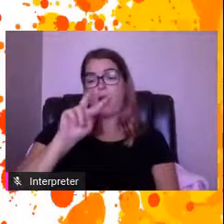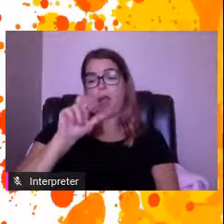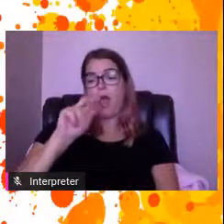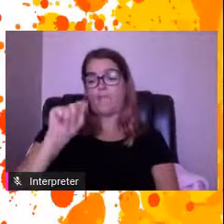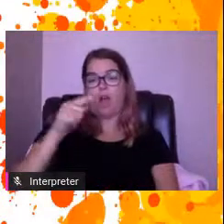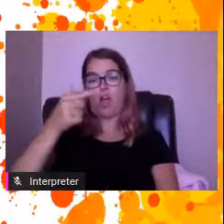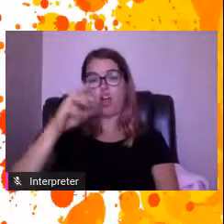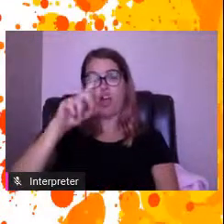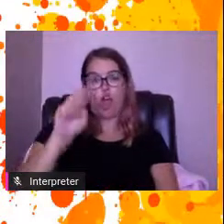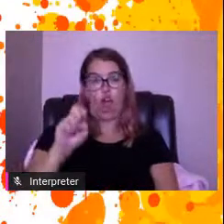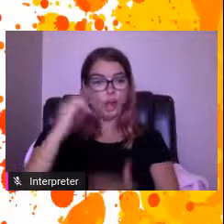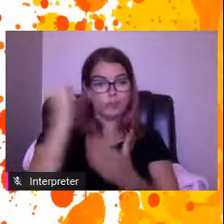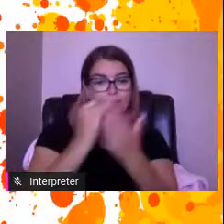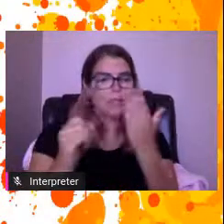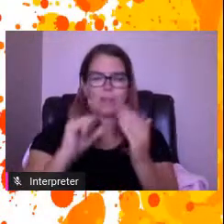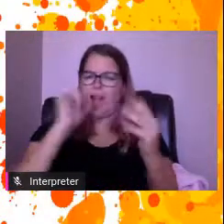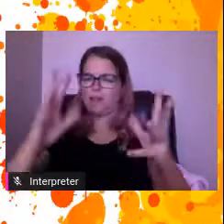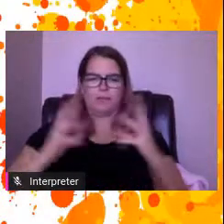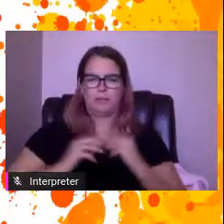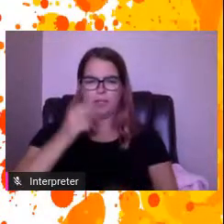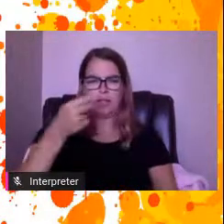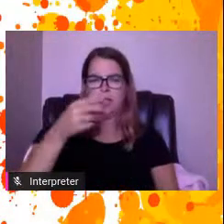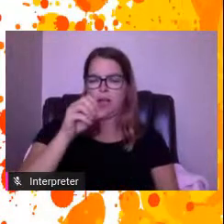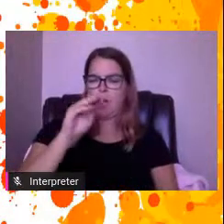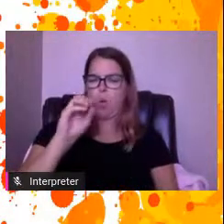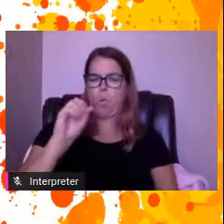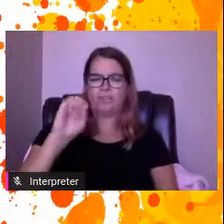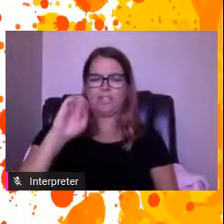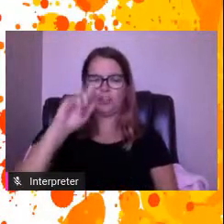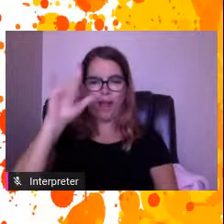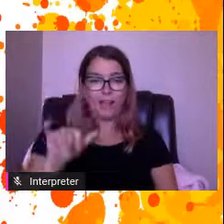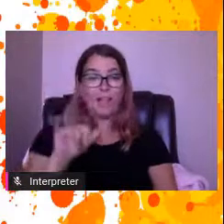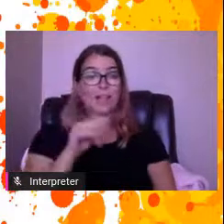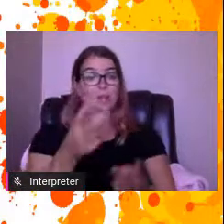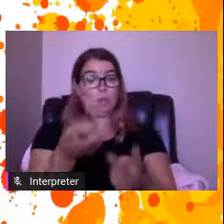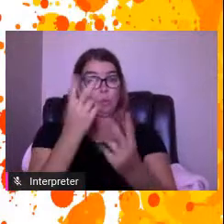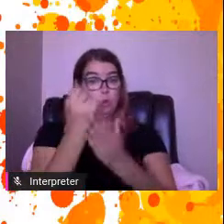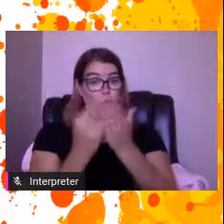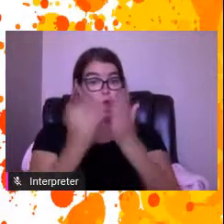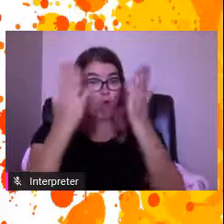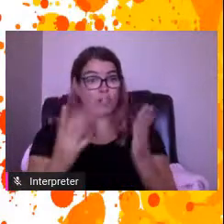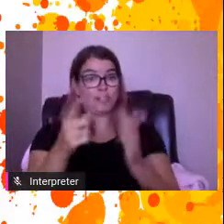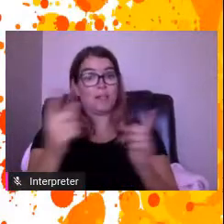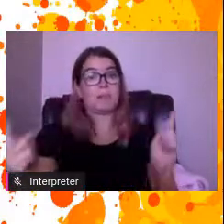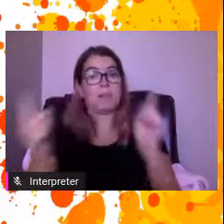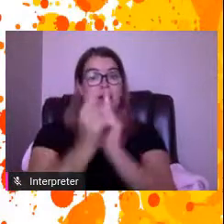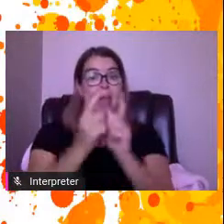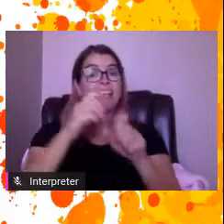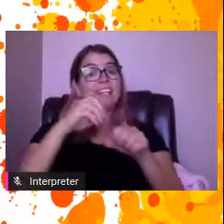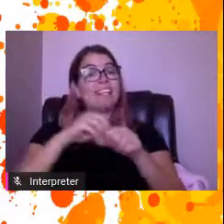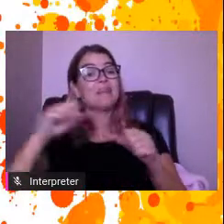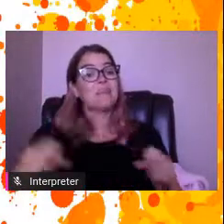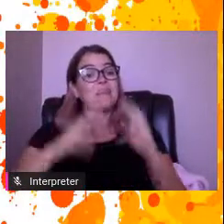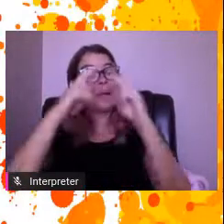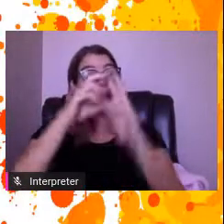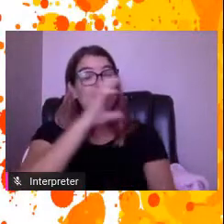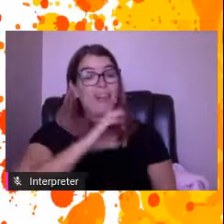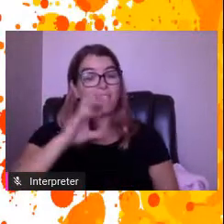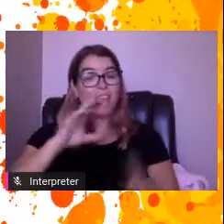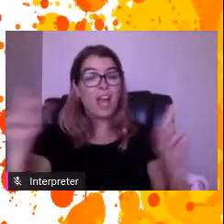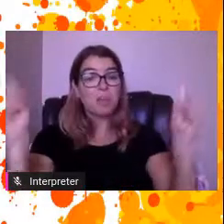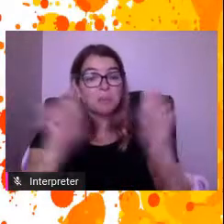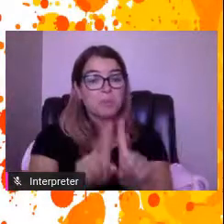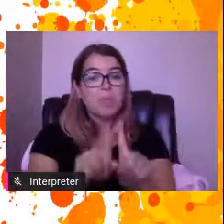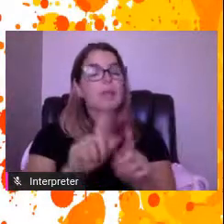homosexuality. American artists Charles DeMuth and Marston Hartley met in 1907 at a Paris cafe. The two men became